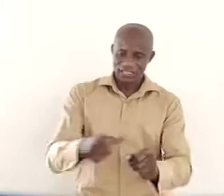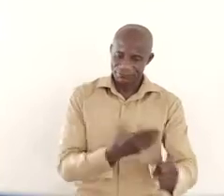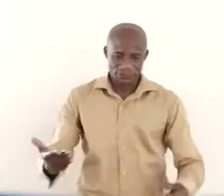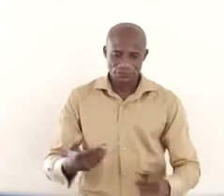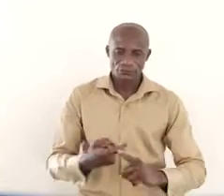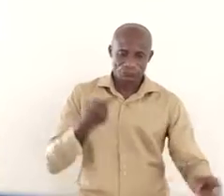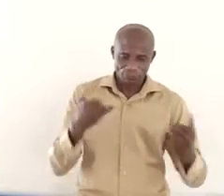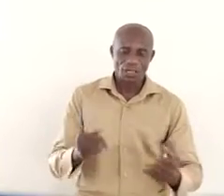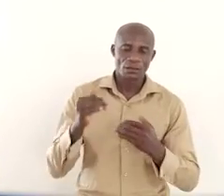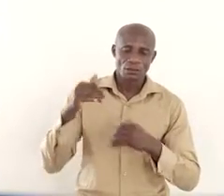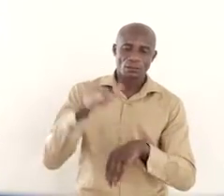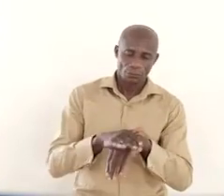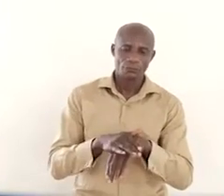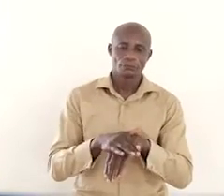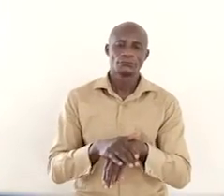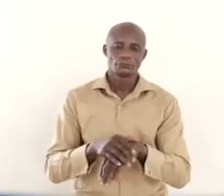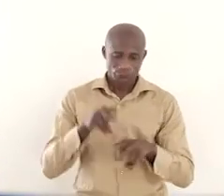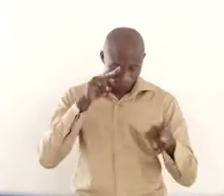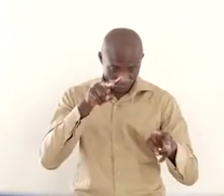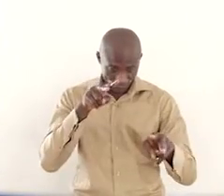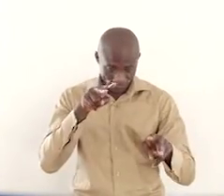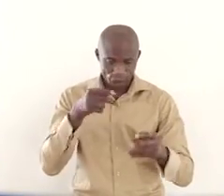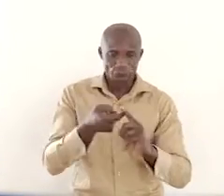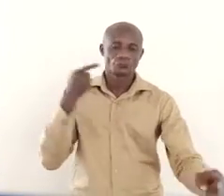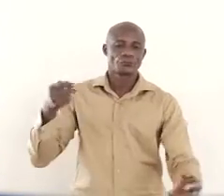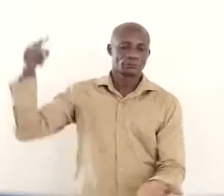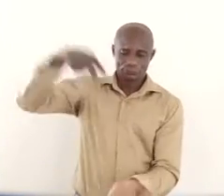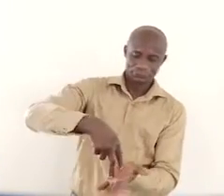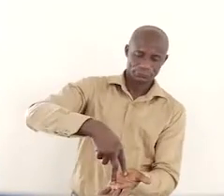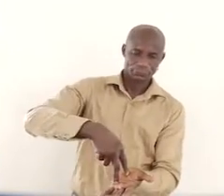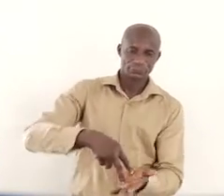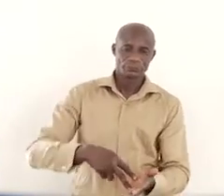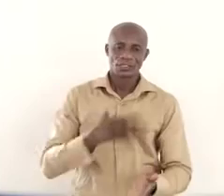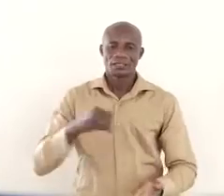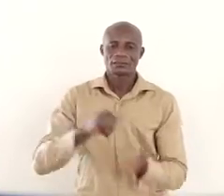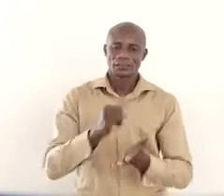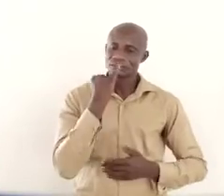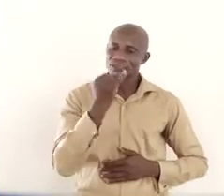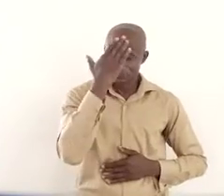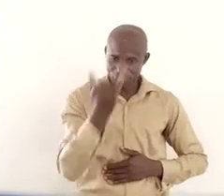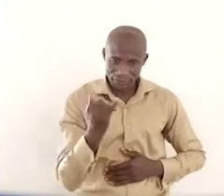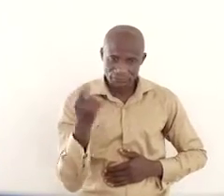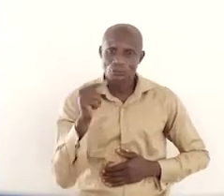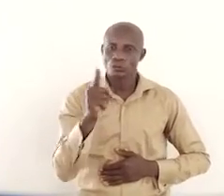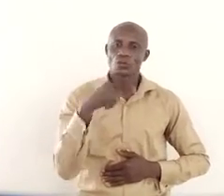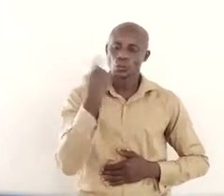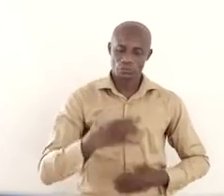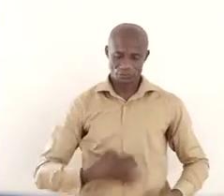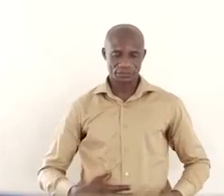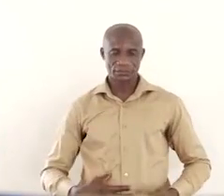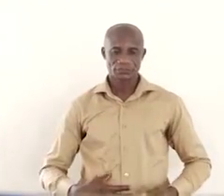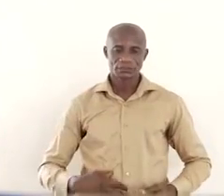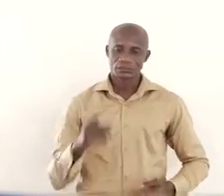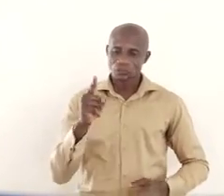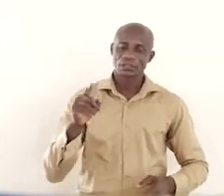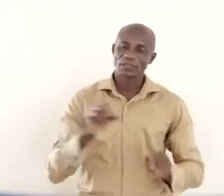everything henceforth is seen from point of view of the resurrection. And that is why the one who is hungry,